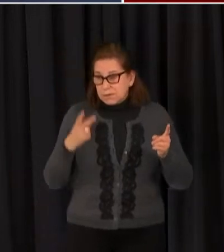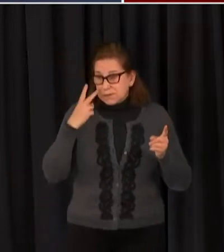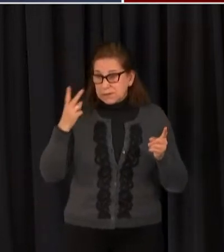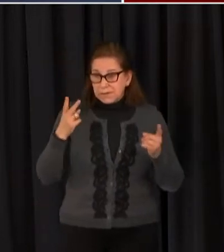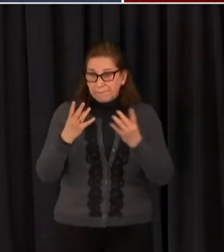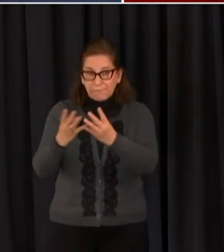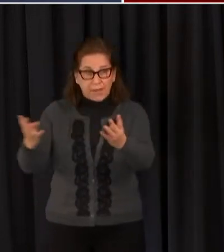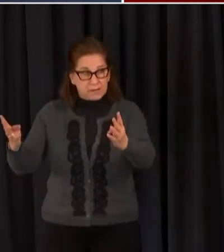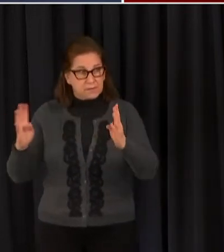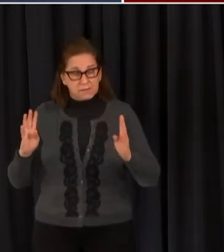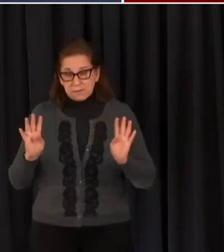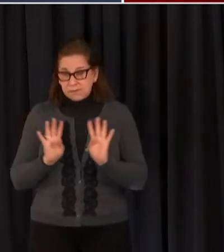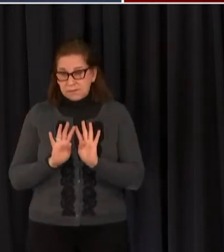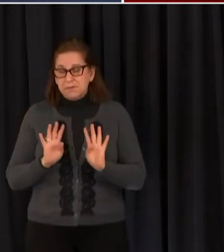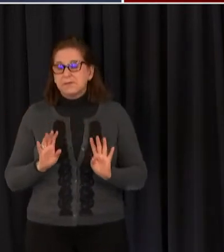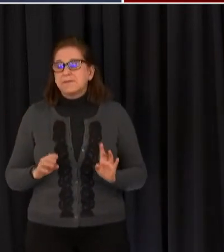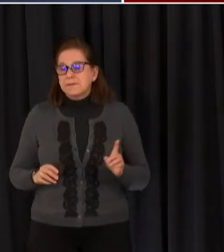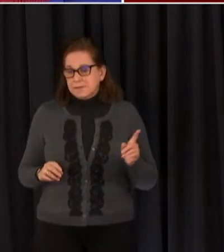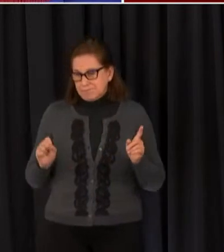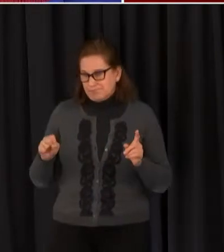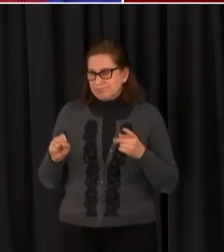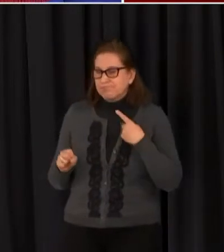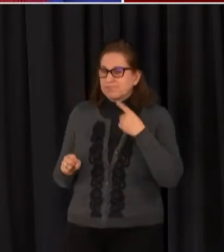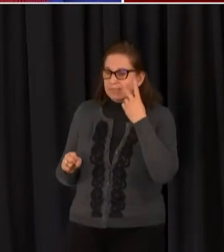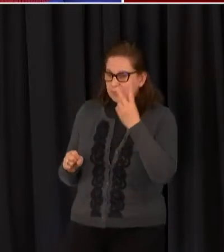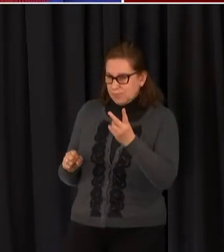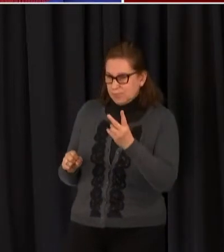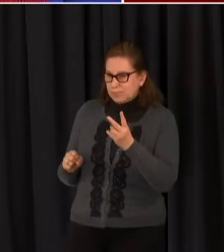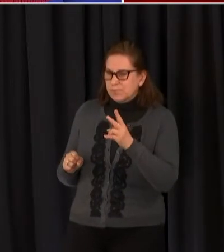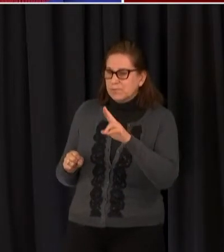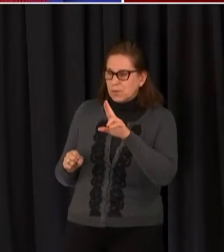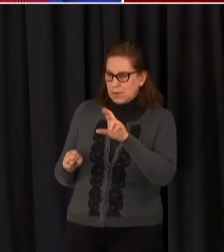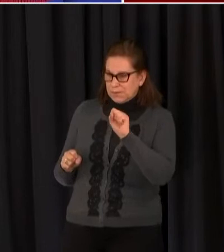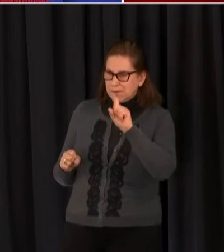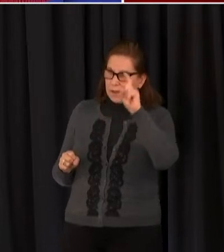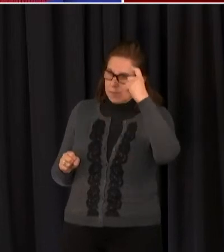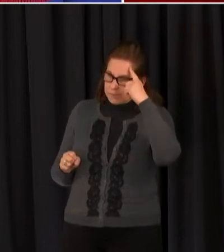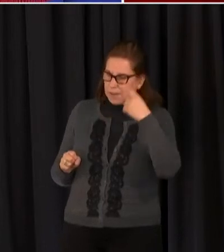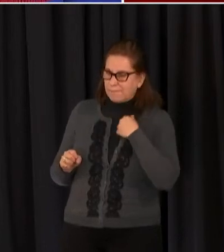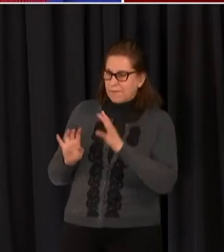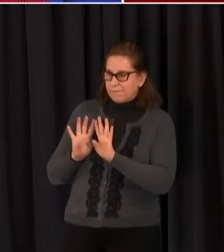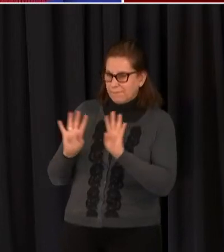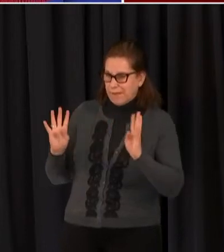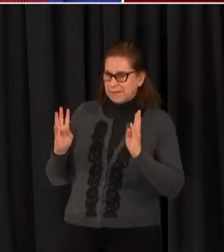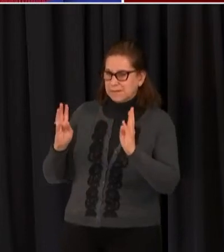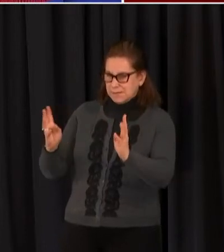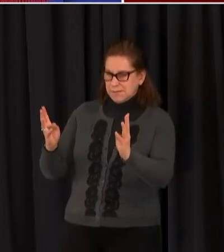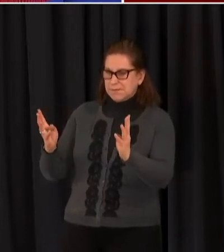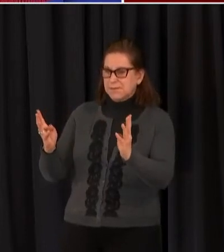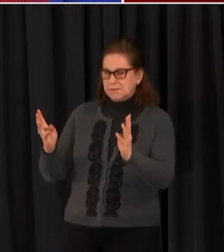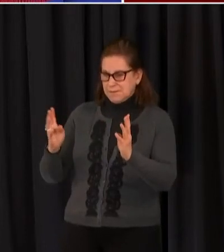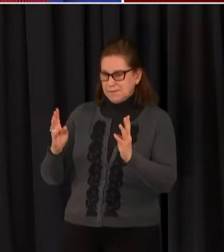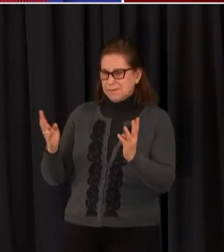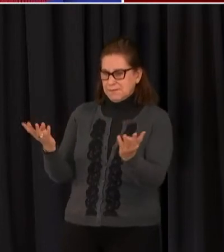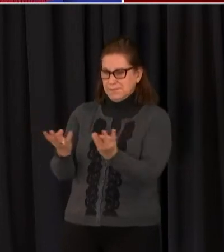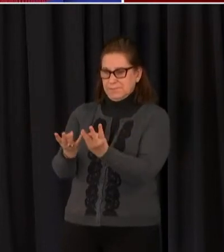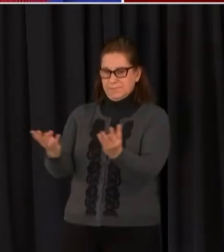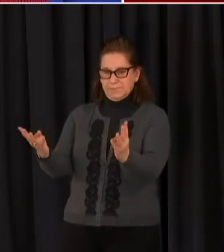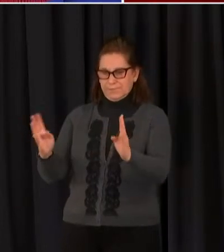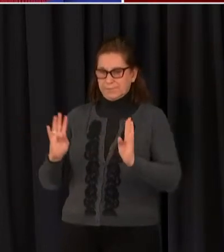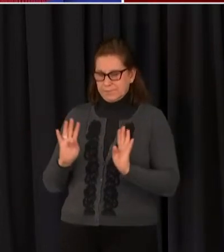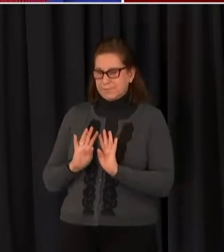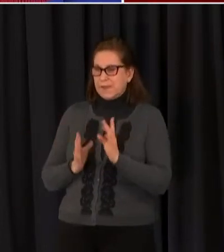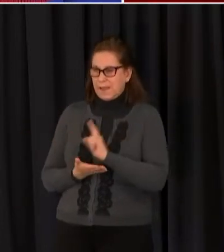Capitol? Well, let me be clear. I have visited the Capitol before last week, and I should have made that